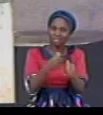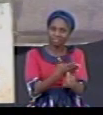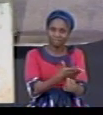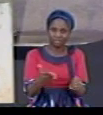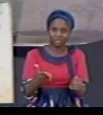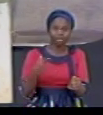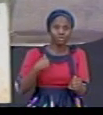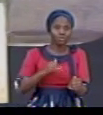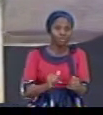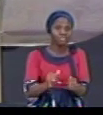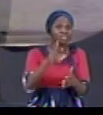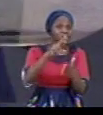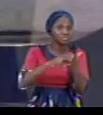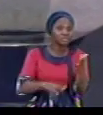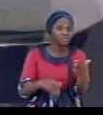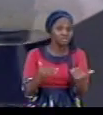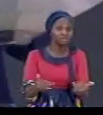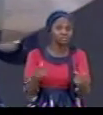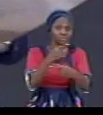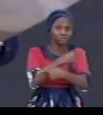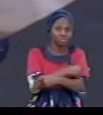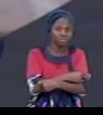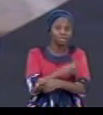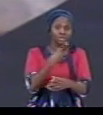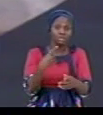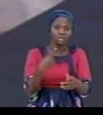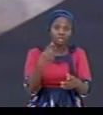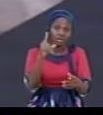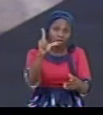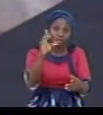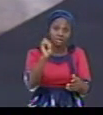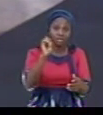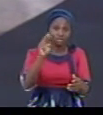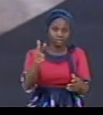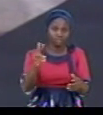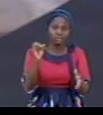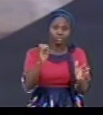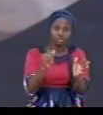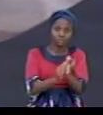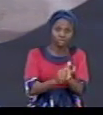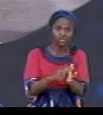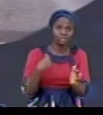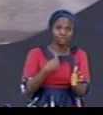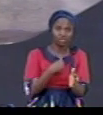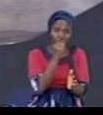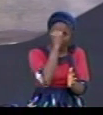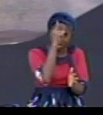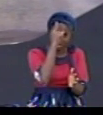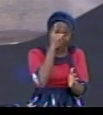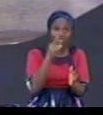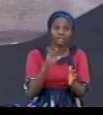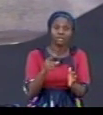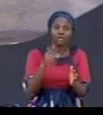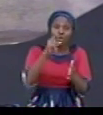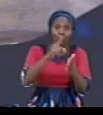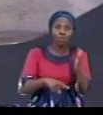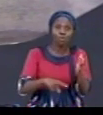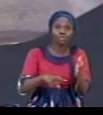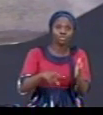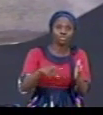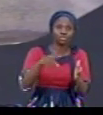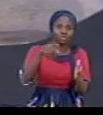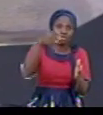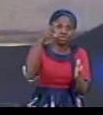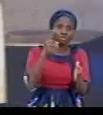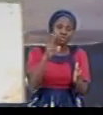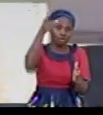still read today Leviticus so that we understand what God told the